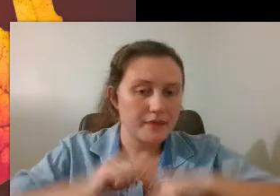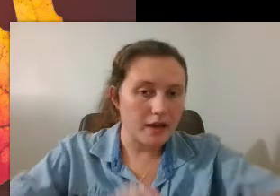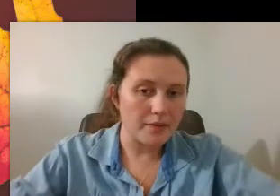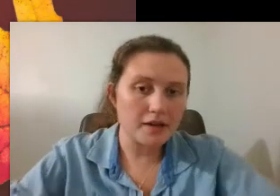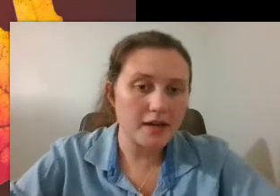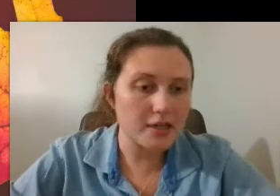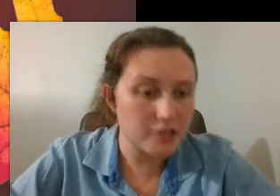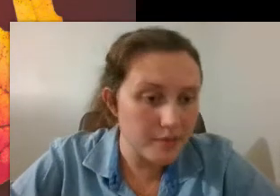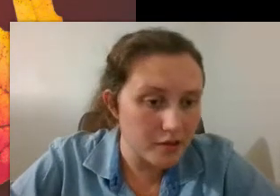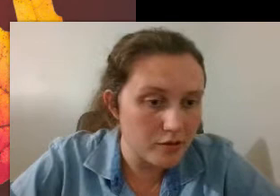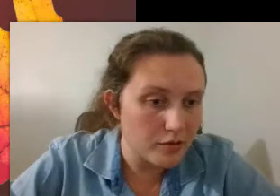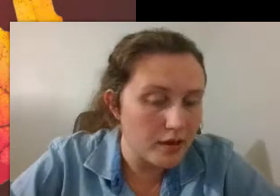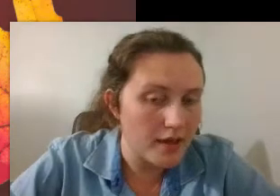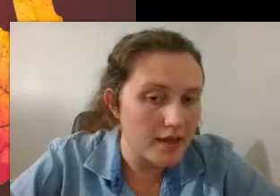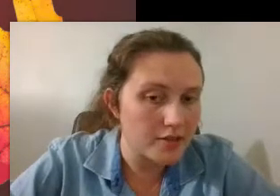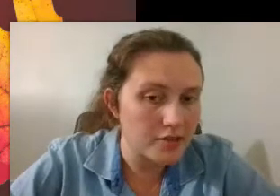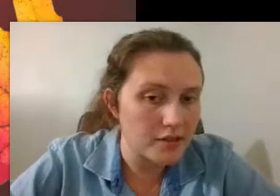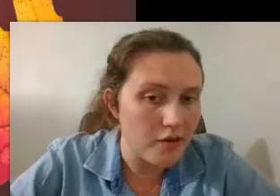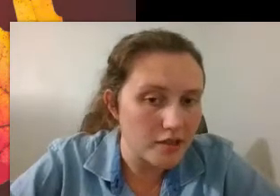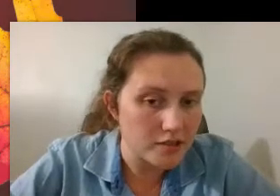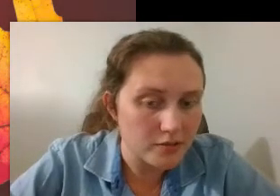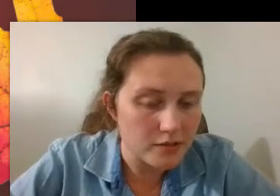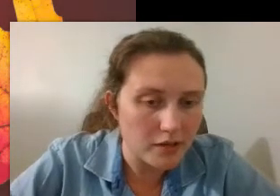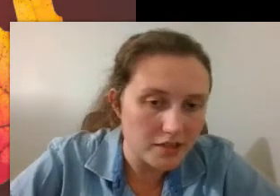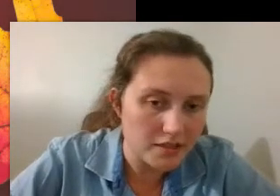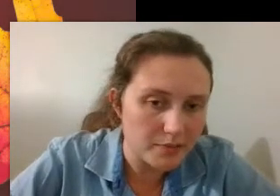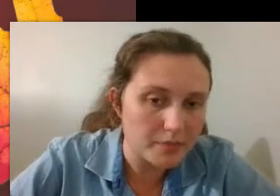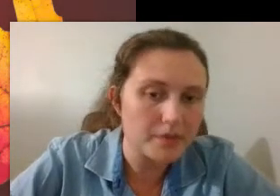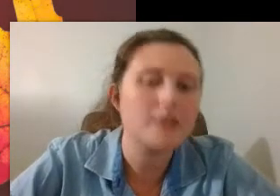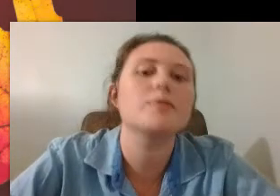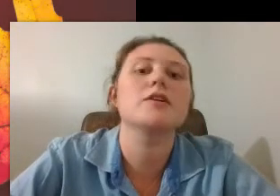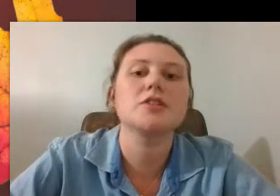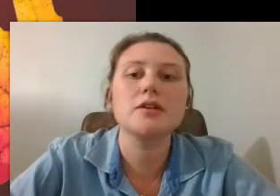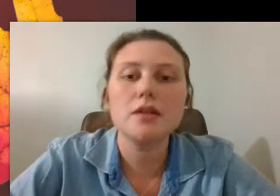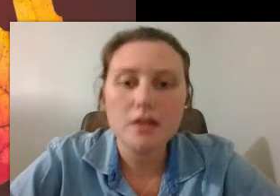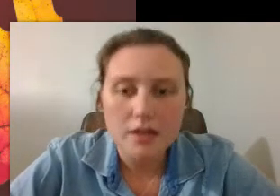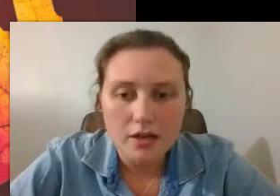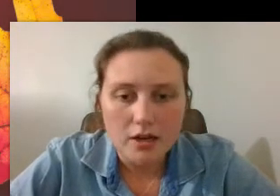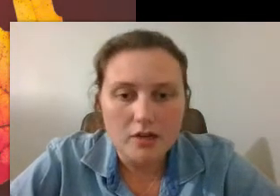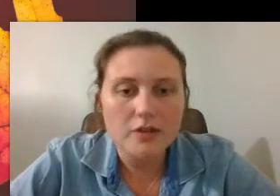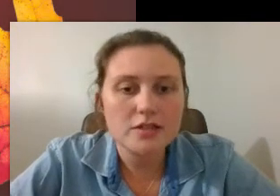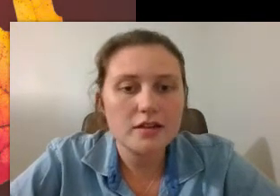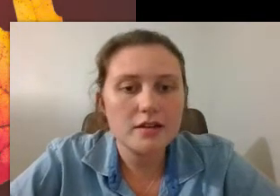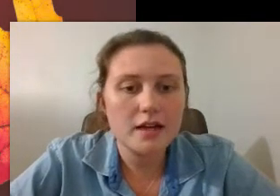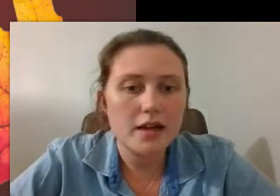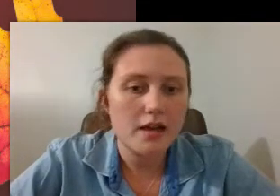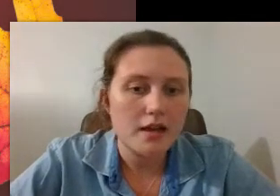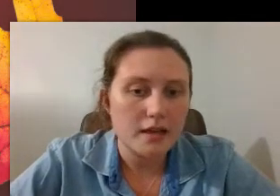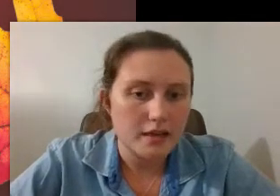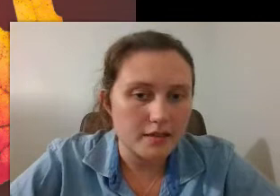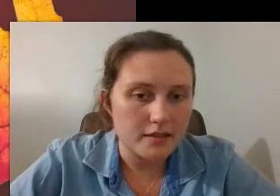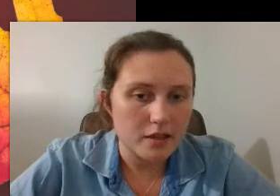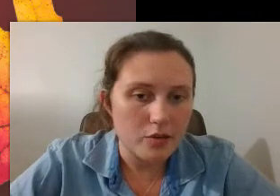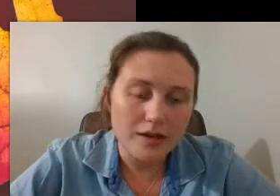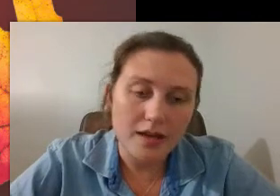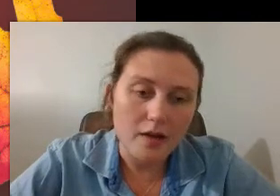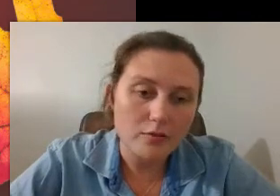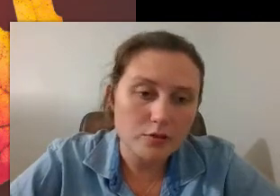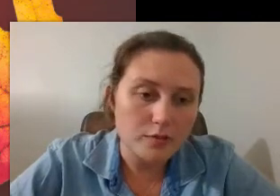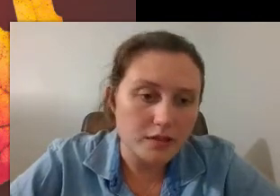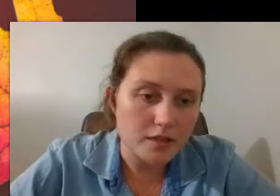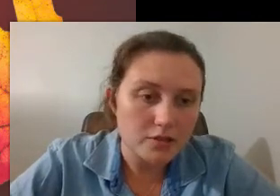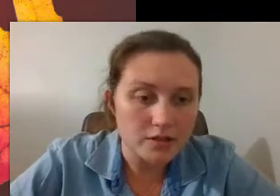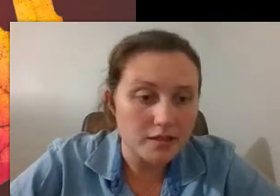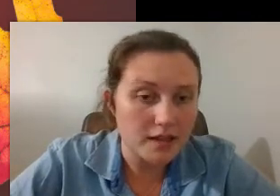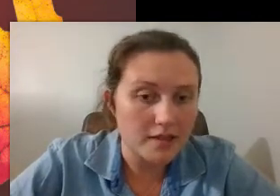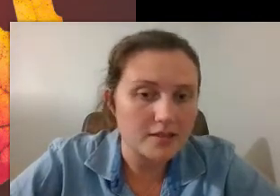day. I'm not going to actually make you answer any questions while you watch this, but please watch it. Our question of the day is, you can count